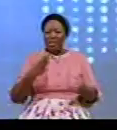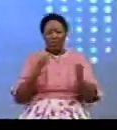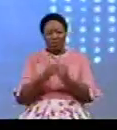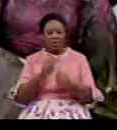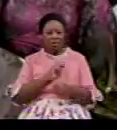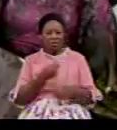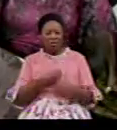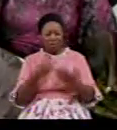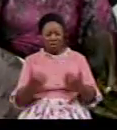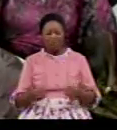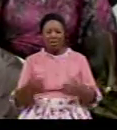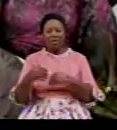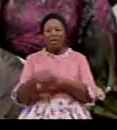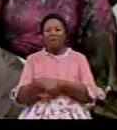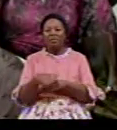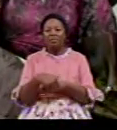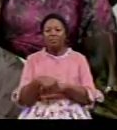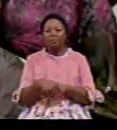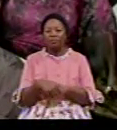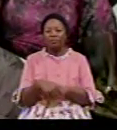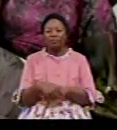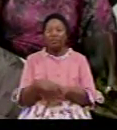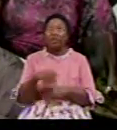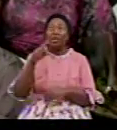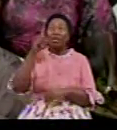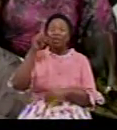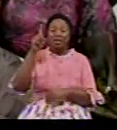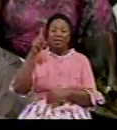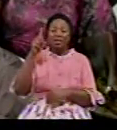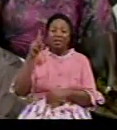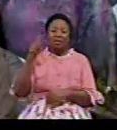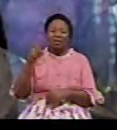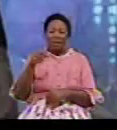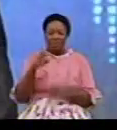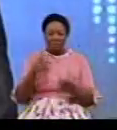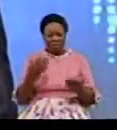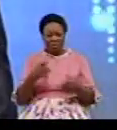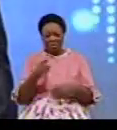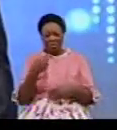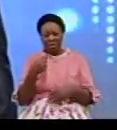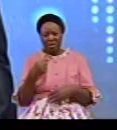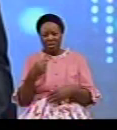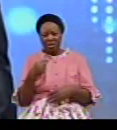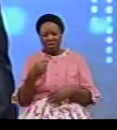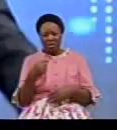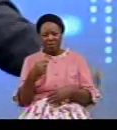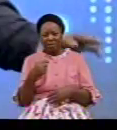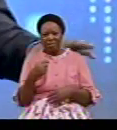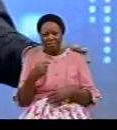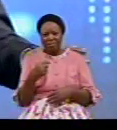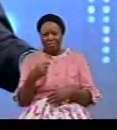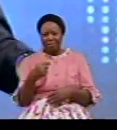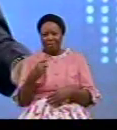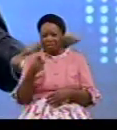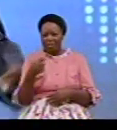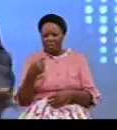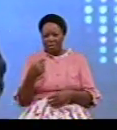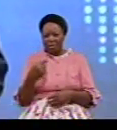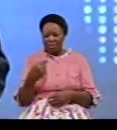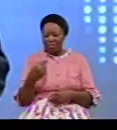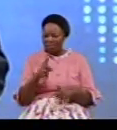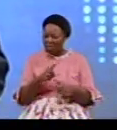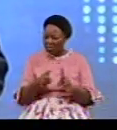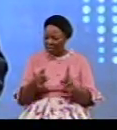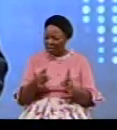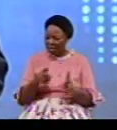from all my transgression, I return unto the Lord. God bless you. Raise up the hand, raise up the hand.